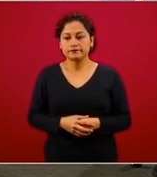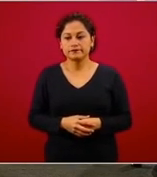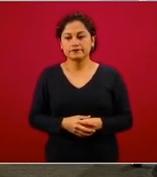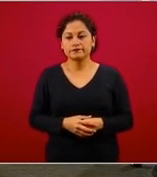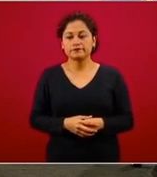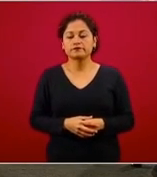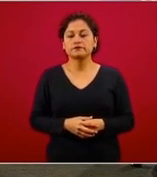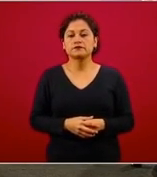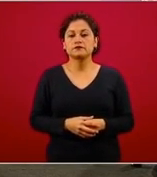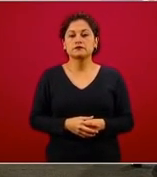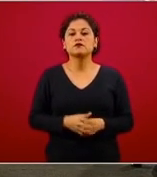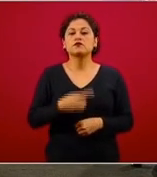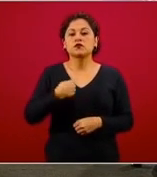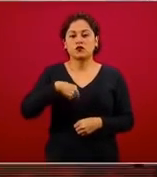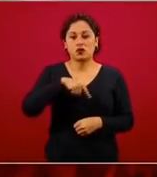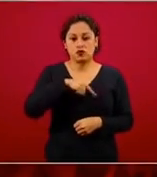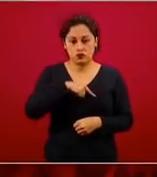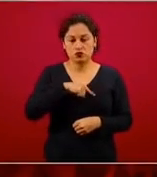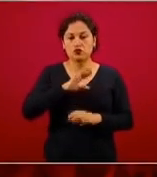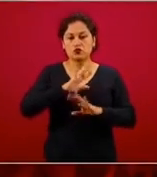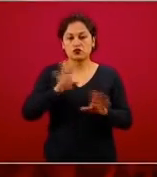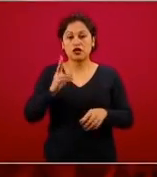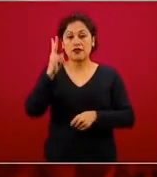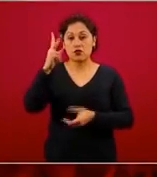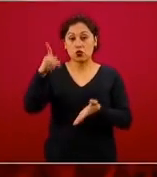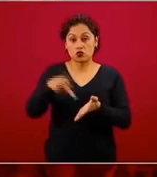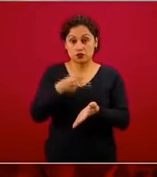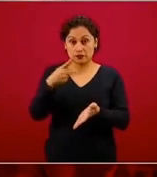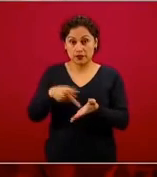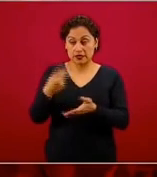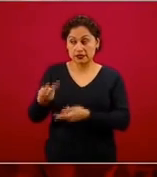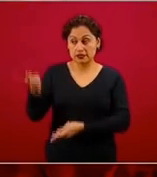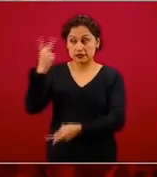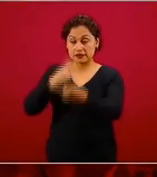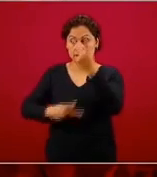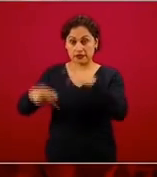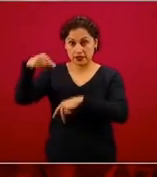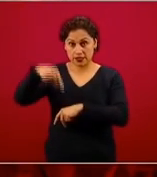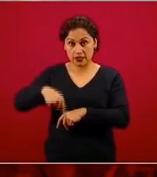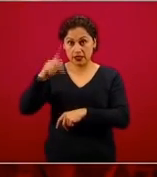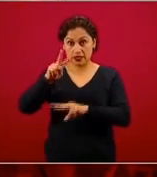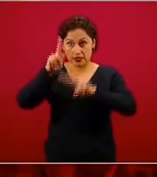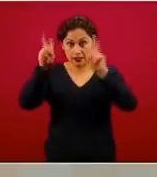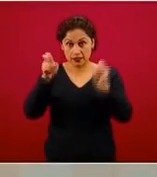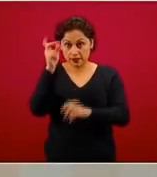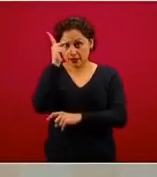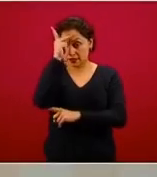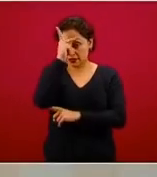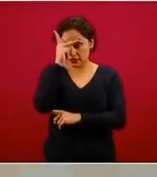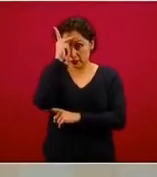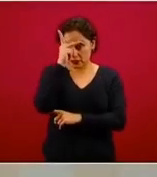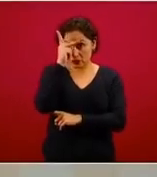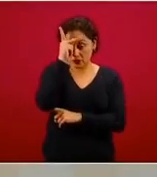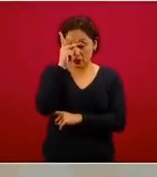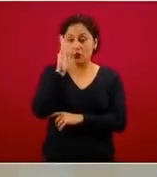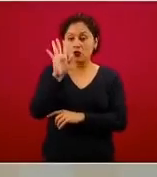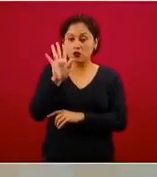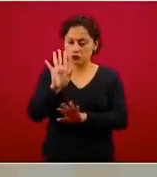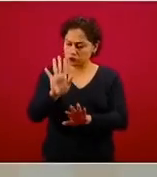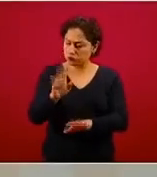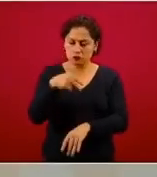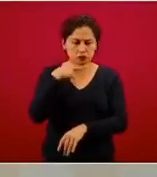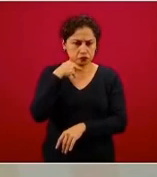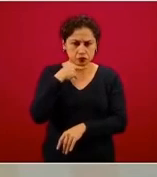Background. There's a lot of background. Invitado en dos We've ocasiones, invited digo, on two con mucho different gusto volvemos a invitar occasions a nuestro equipo